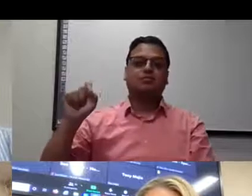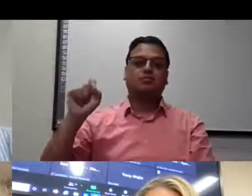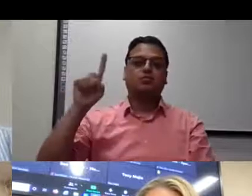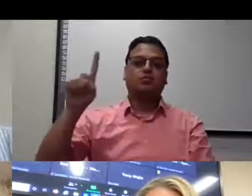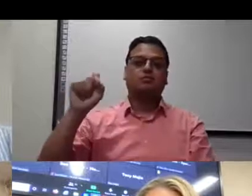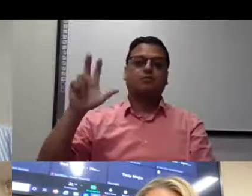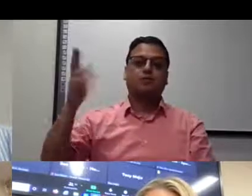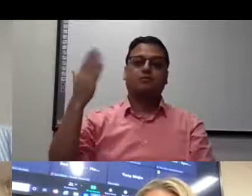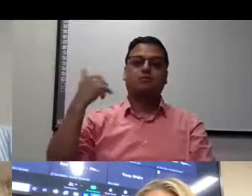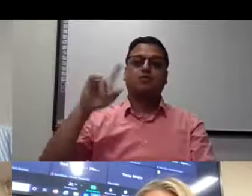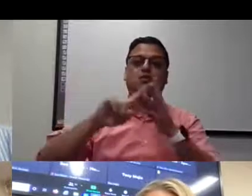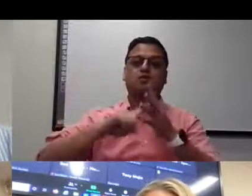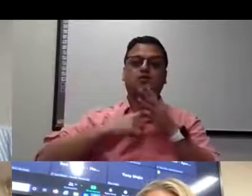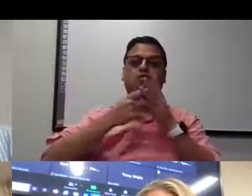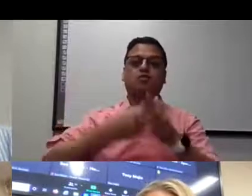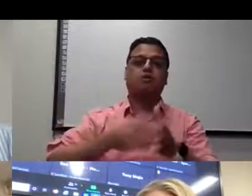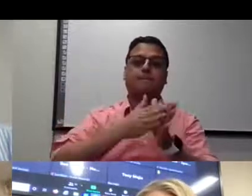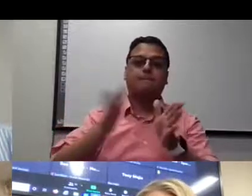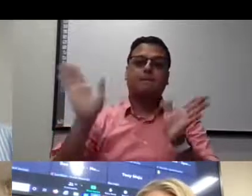6.1.3 before we call public comment?